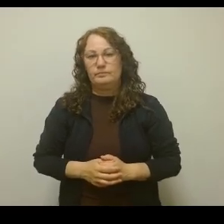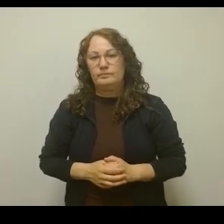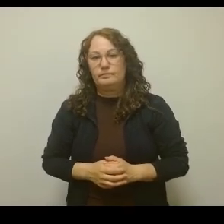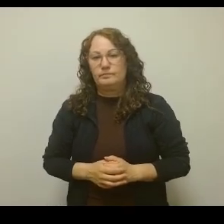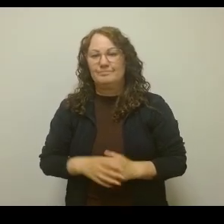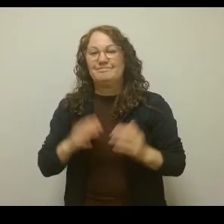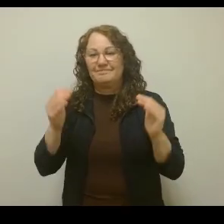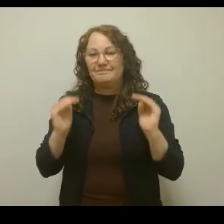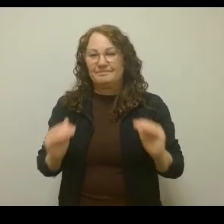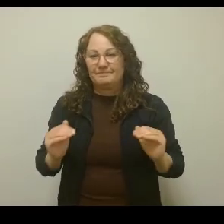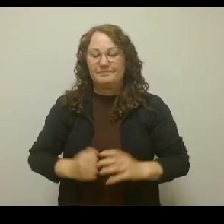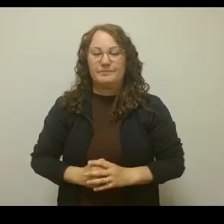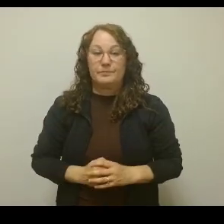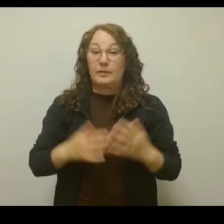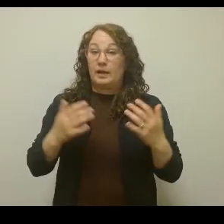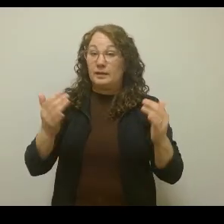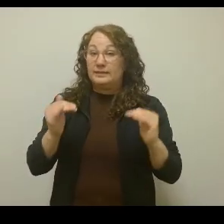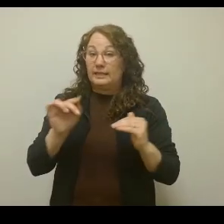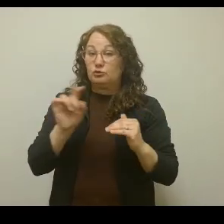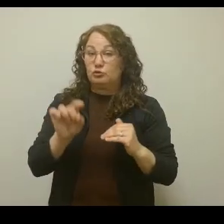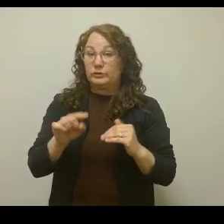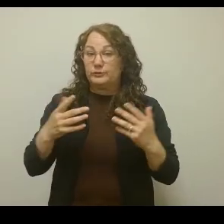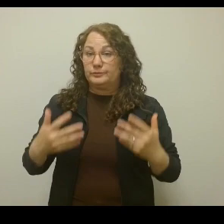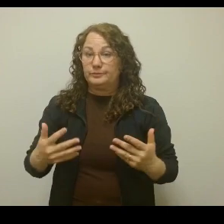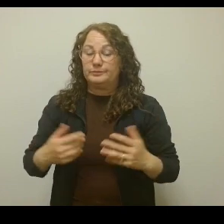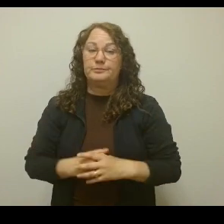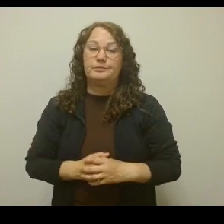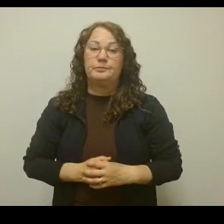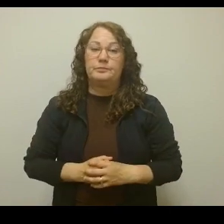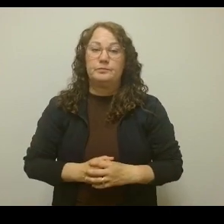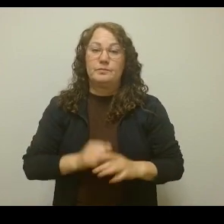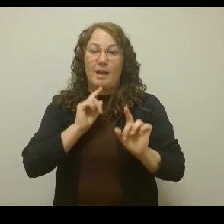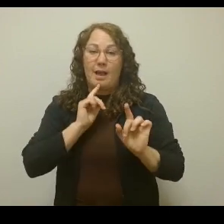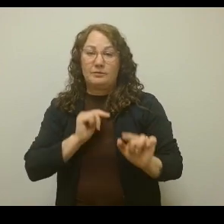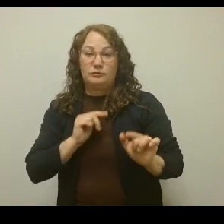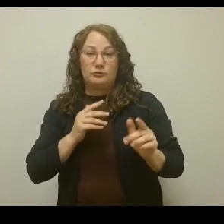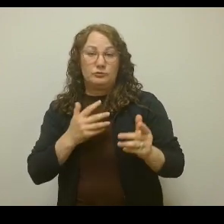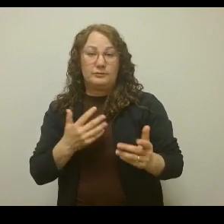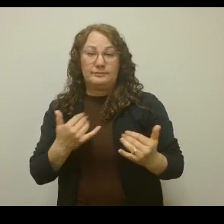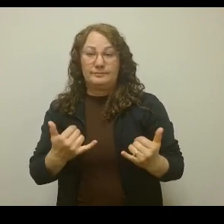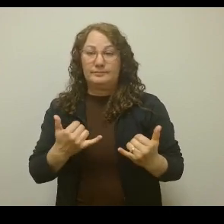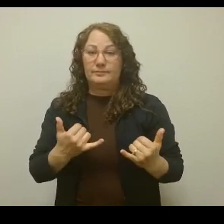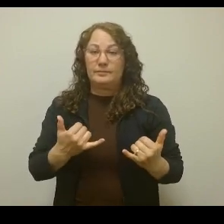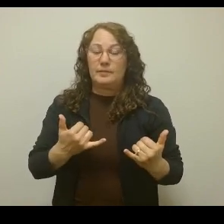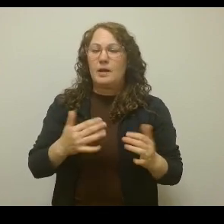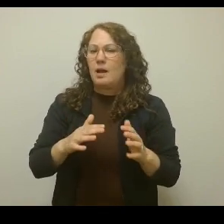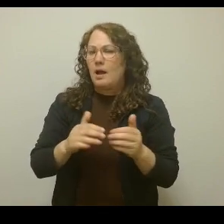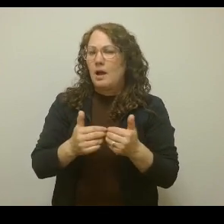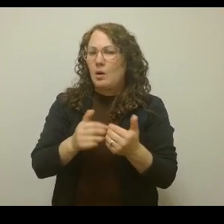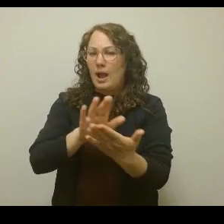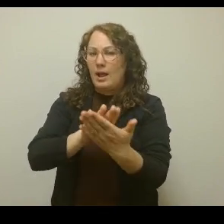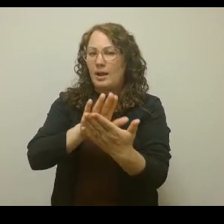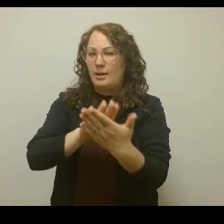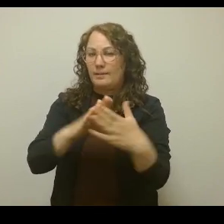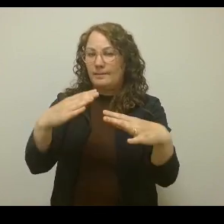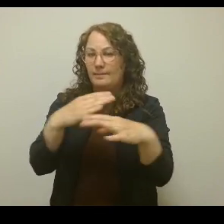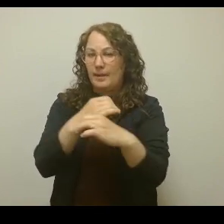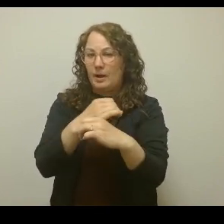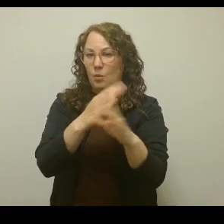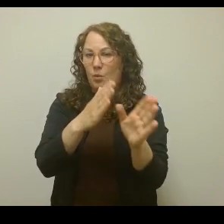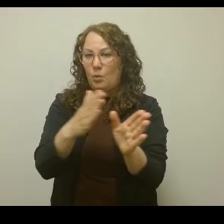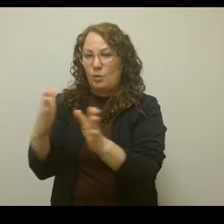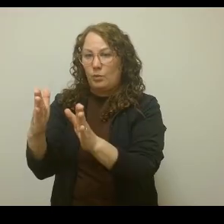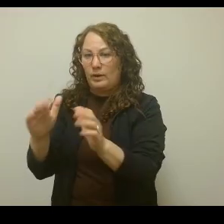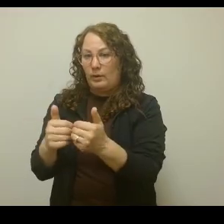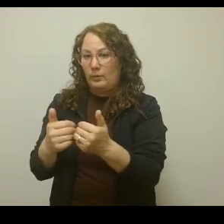Moving on. The next question we want to answer and look at here today is, how are academic summaries